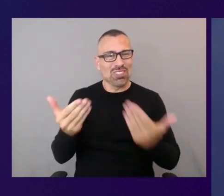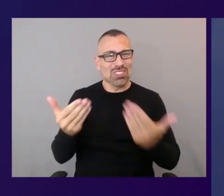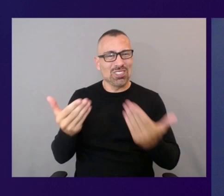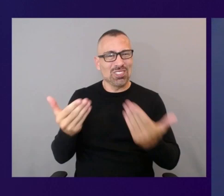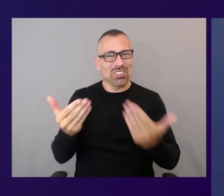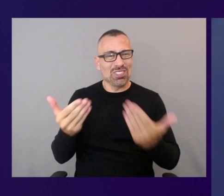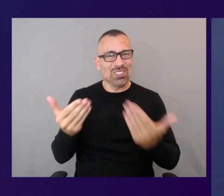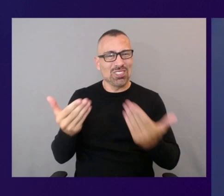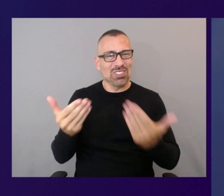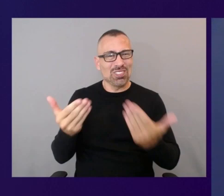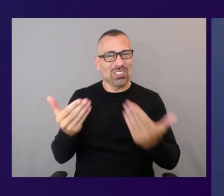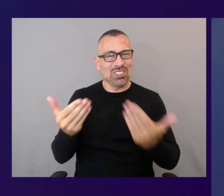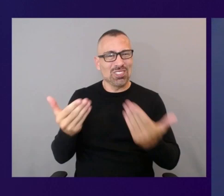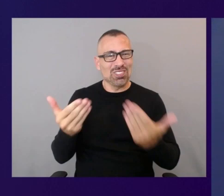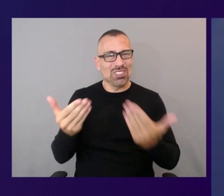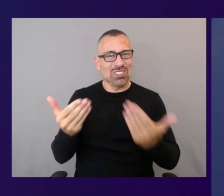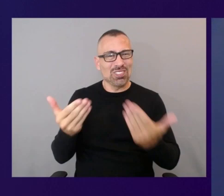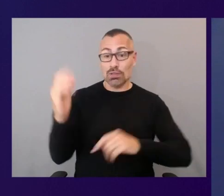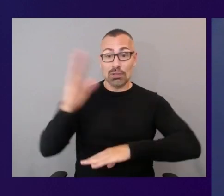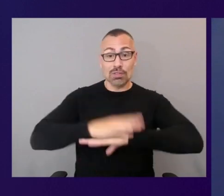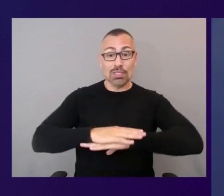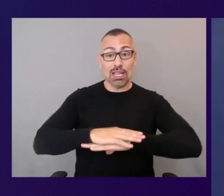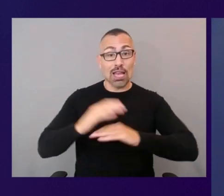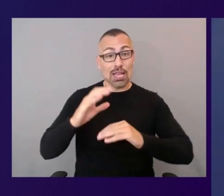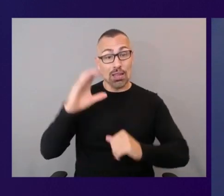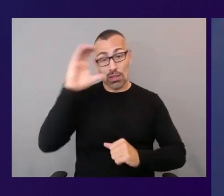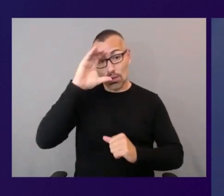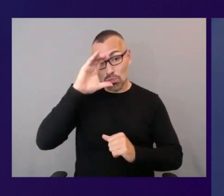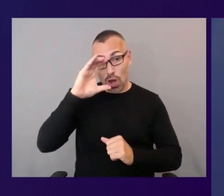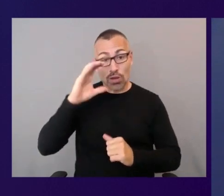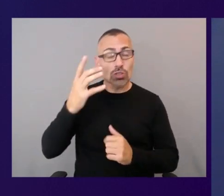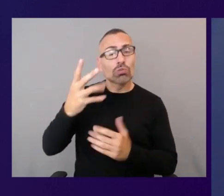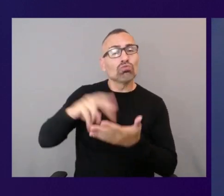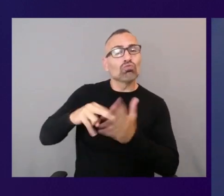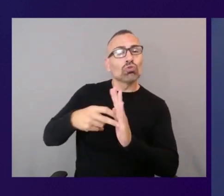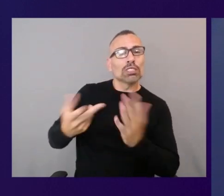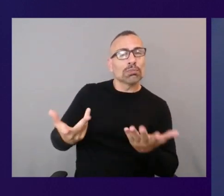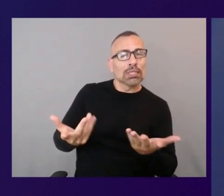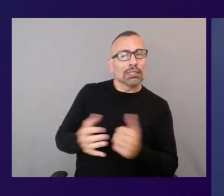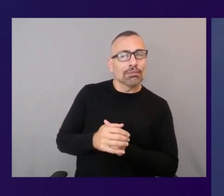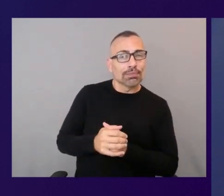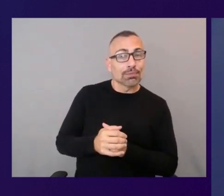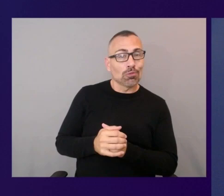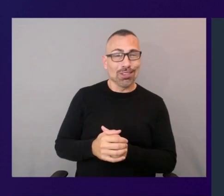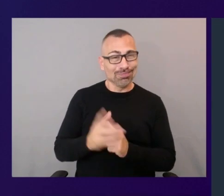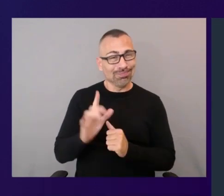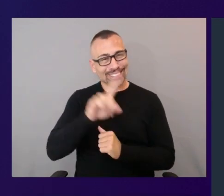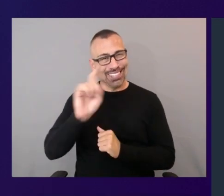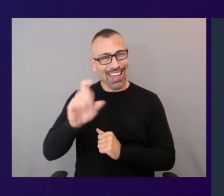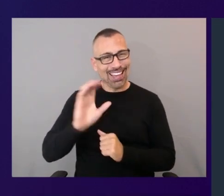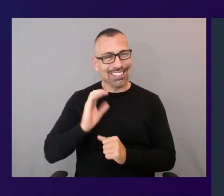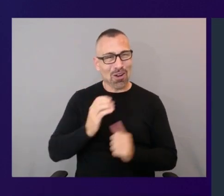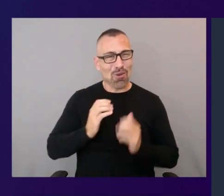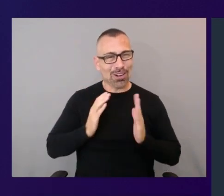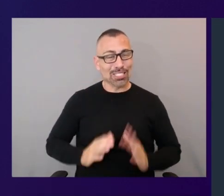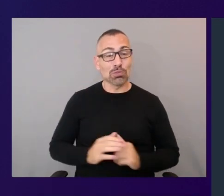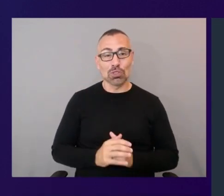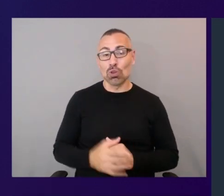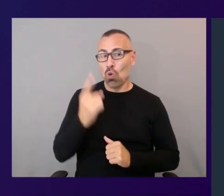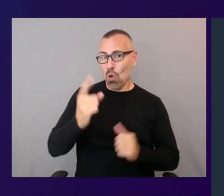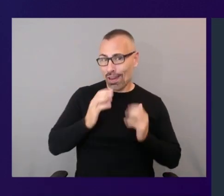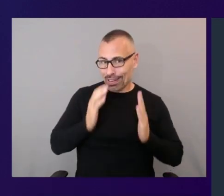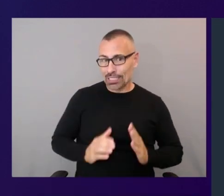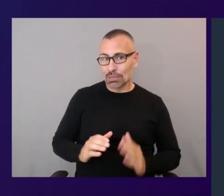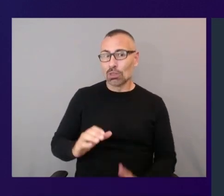does this mean in practical terms? Well, who better than some of our customers to tell you that? One of my favorites, Capital